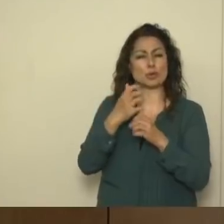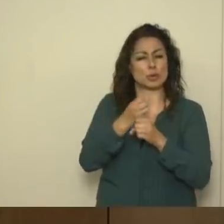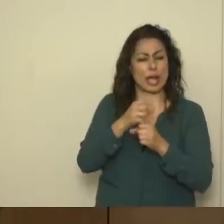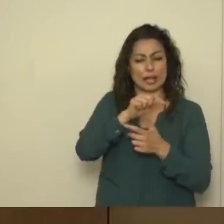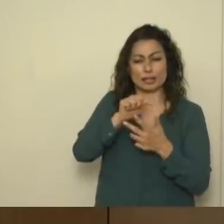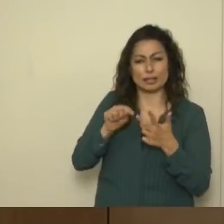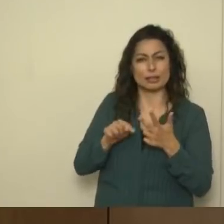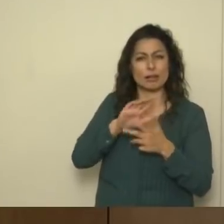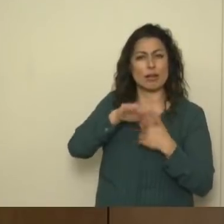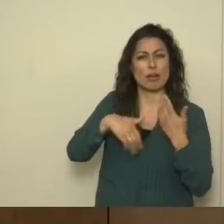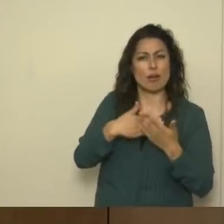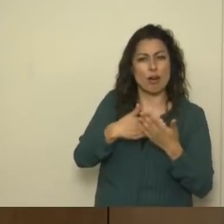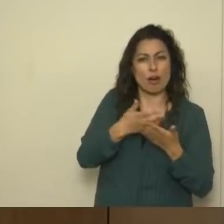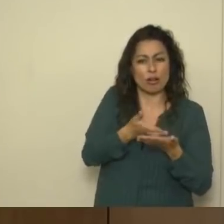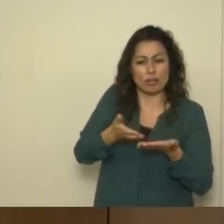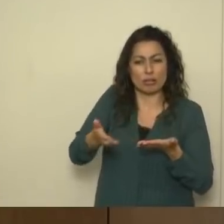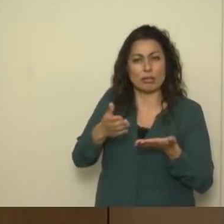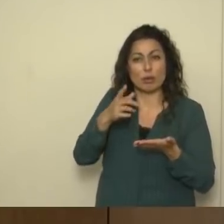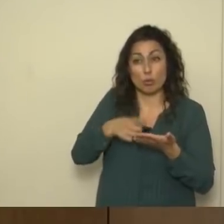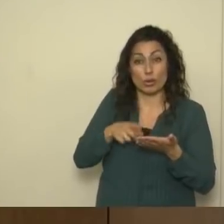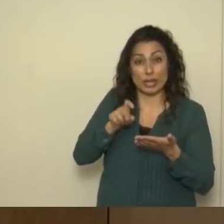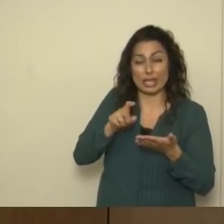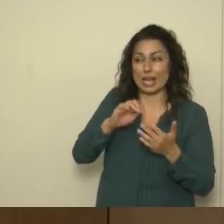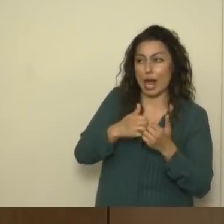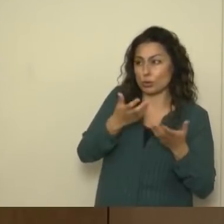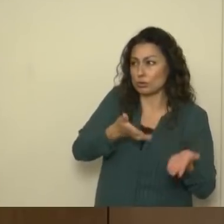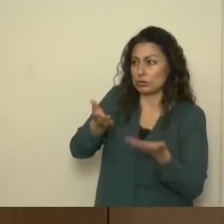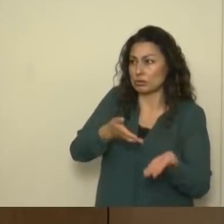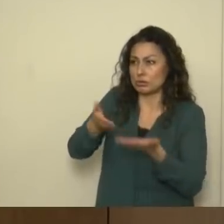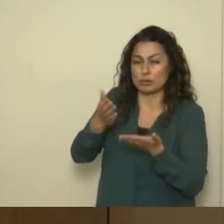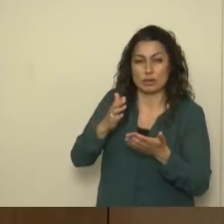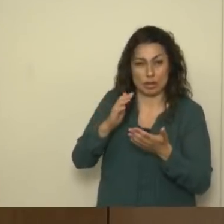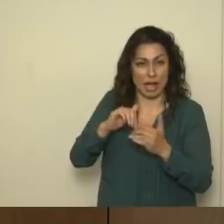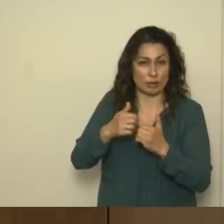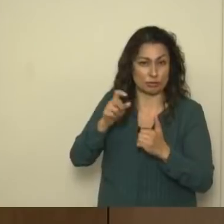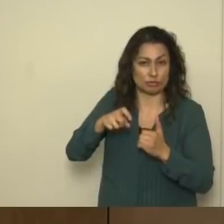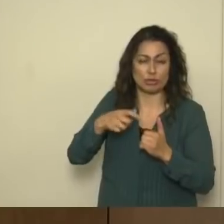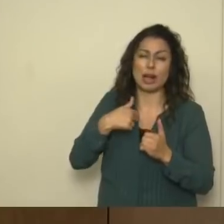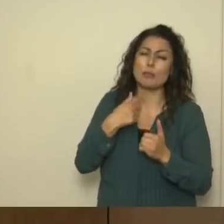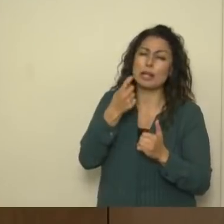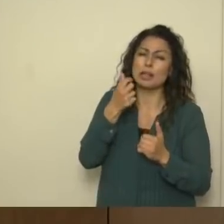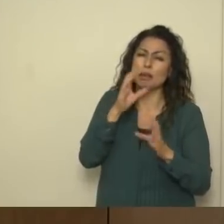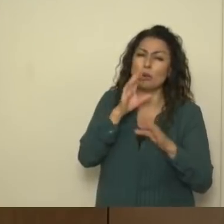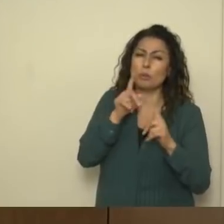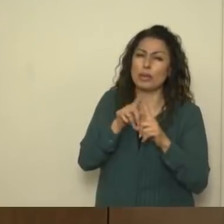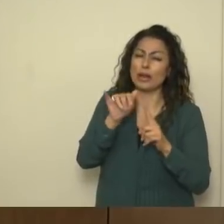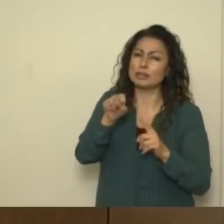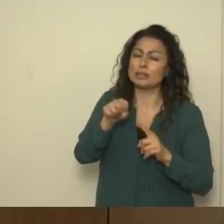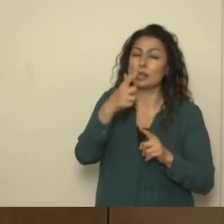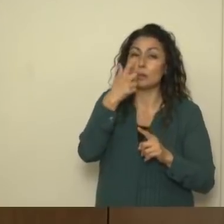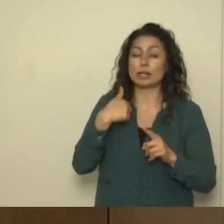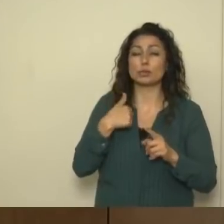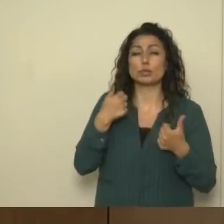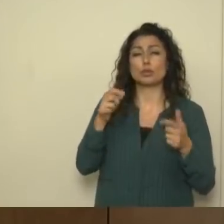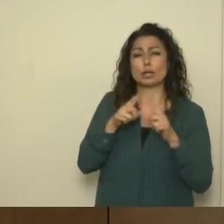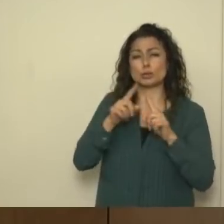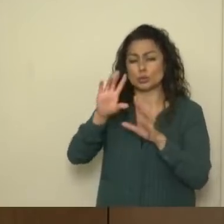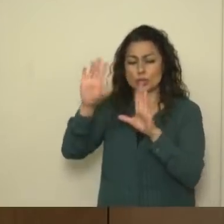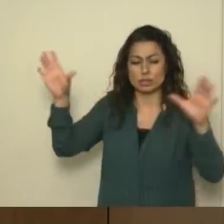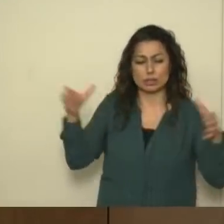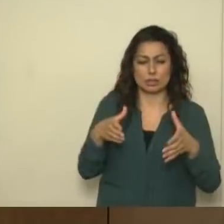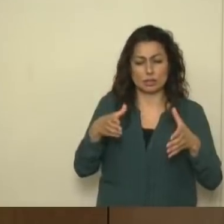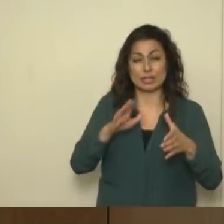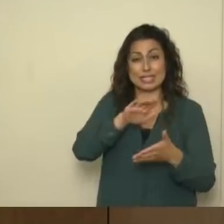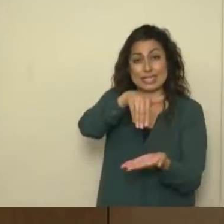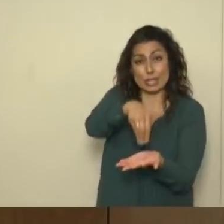and reagents are flowing in the way that they should. And it's something I'm really worried about, which is why we've tried to centralize as much